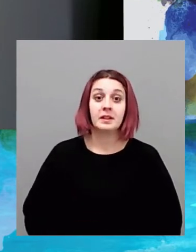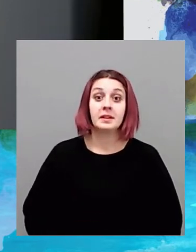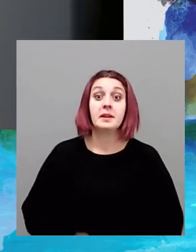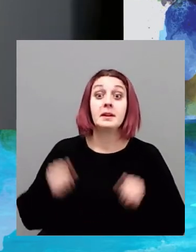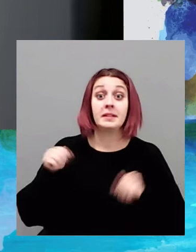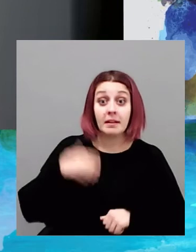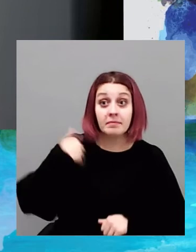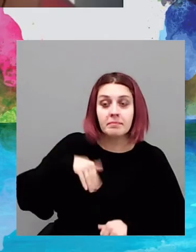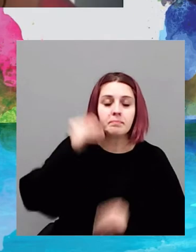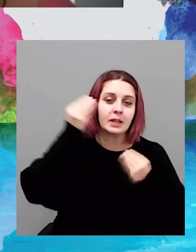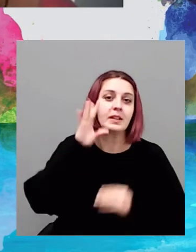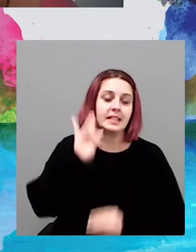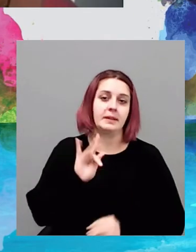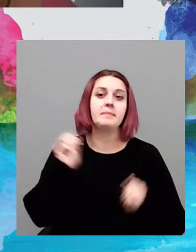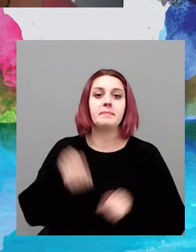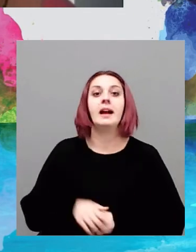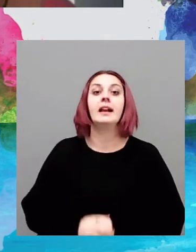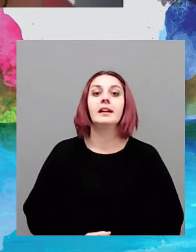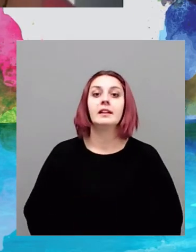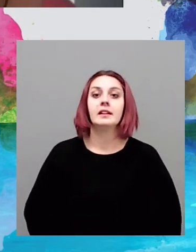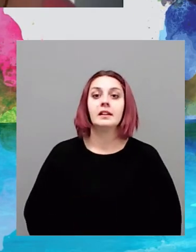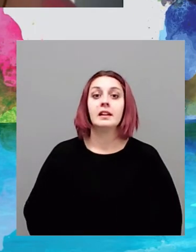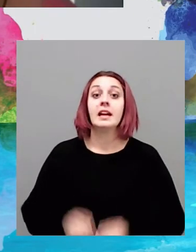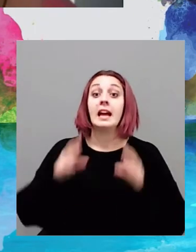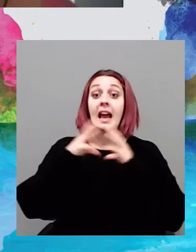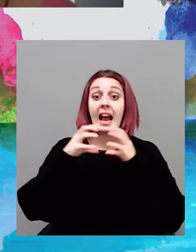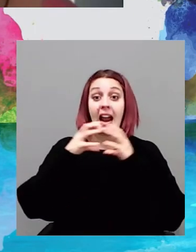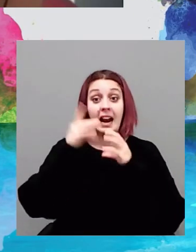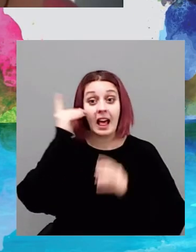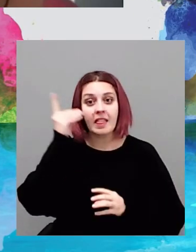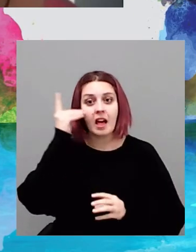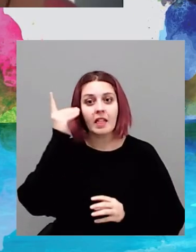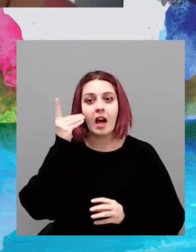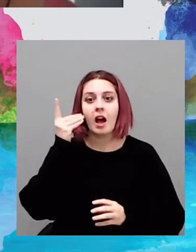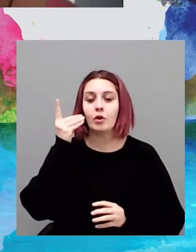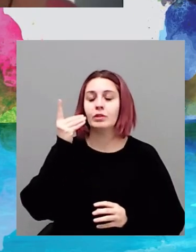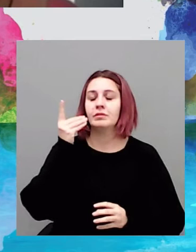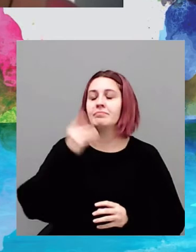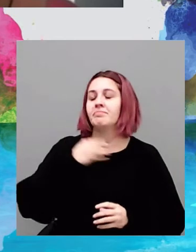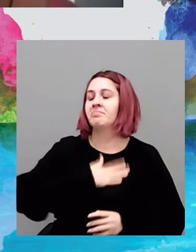I hope you can all see this well.